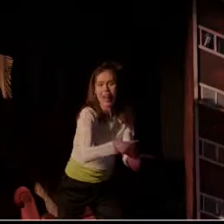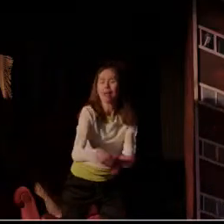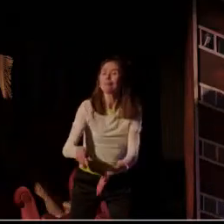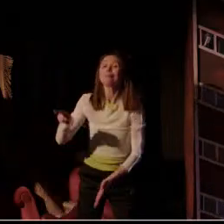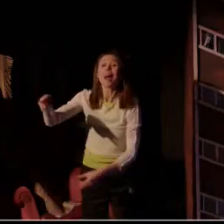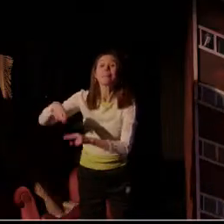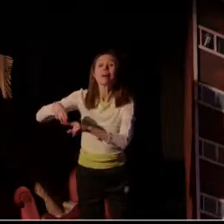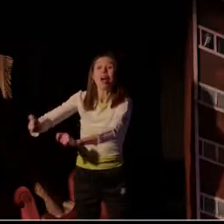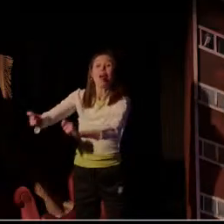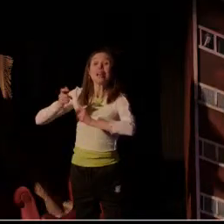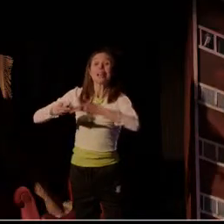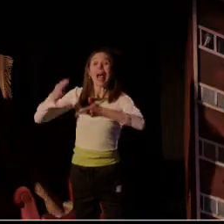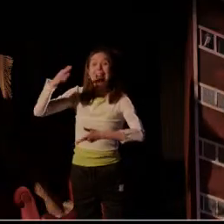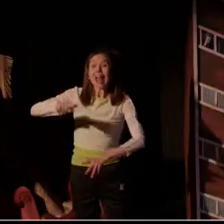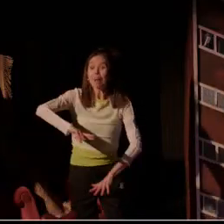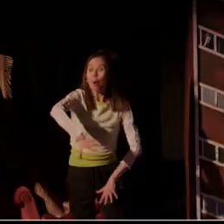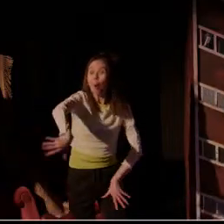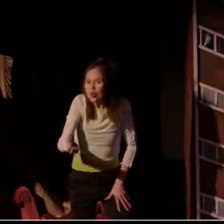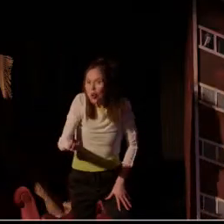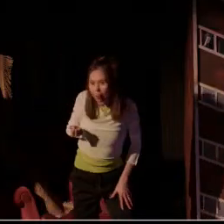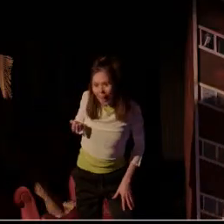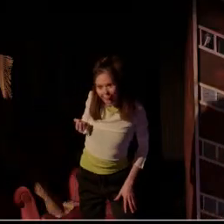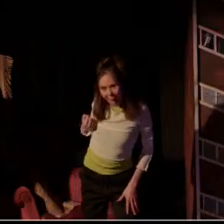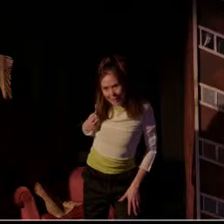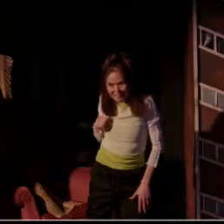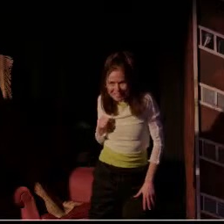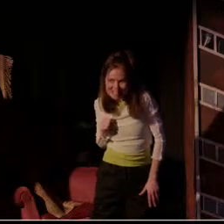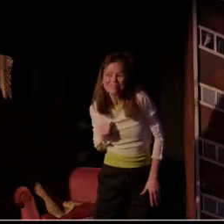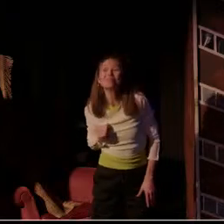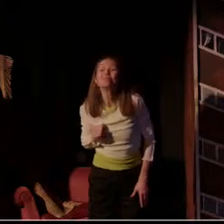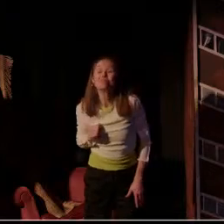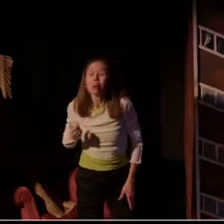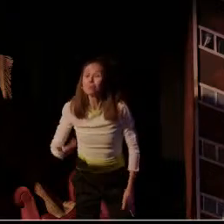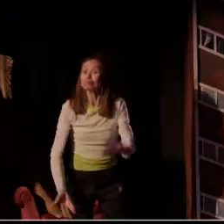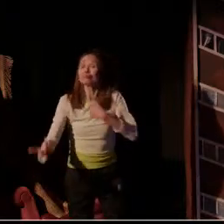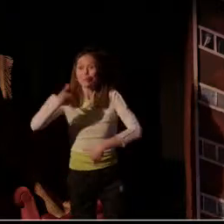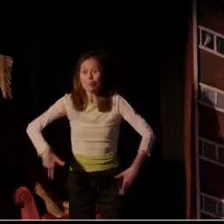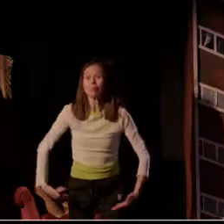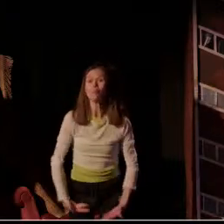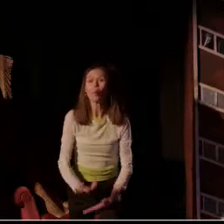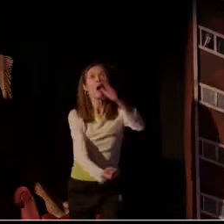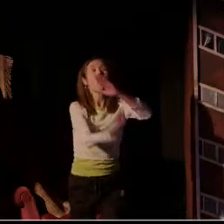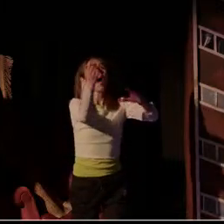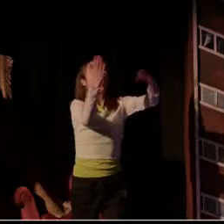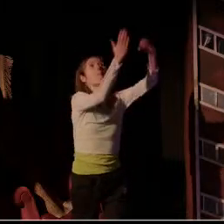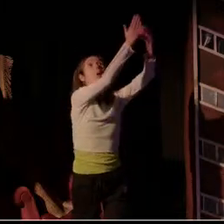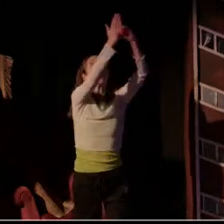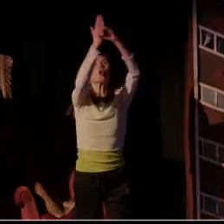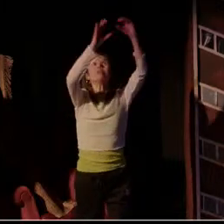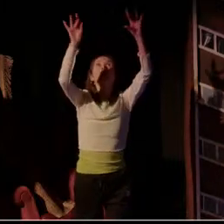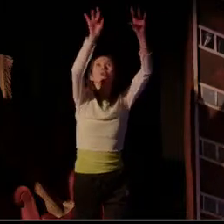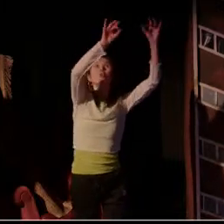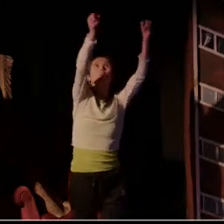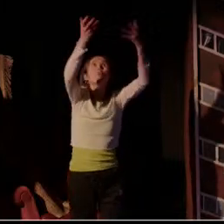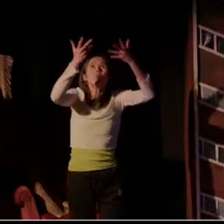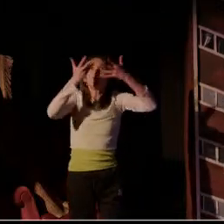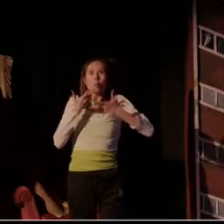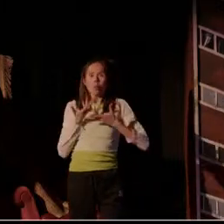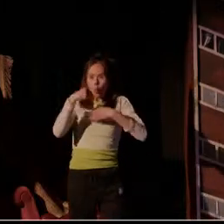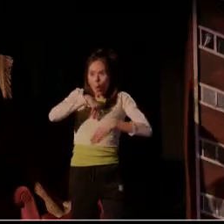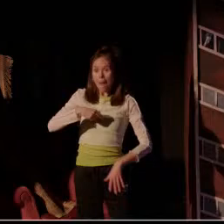me Autolycus, and being born under Mercury's planets, I am the picker-up of unprotected